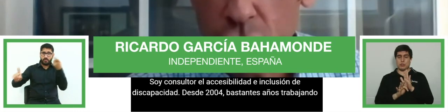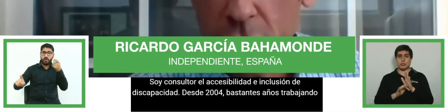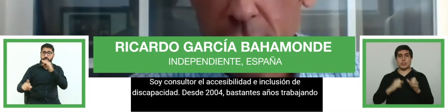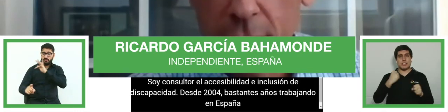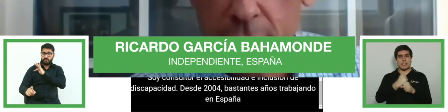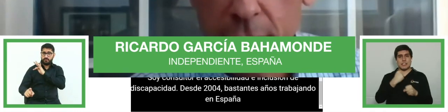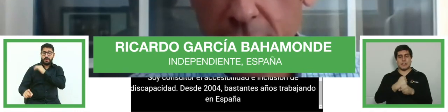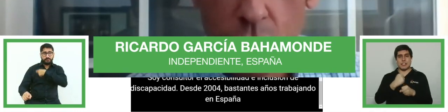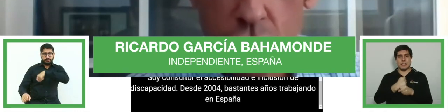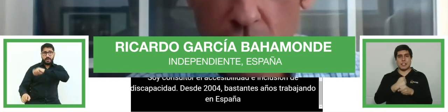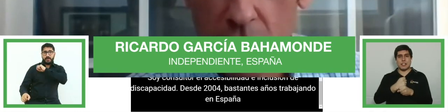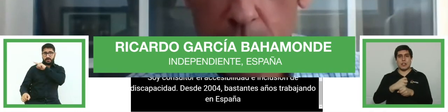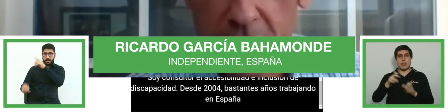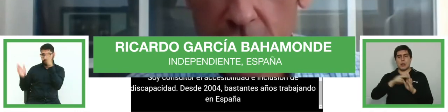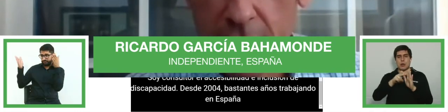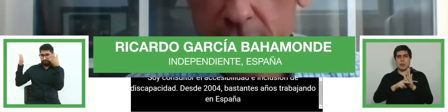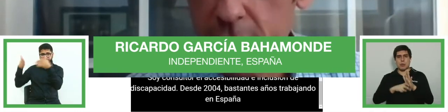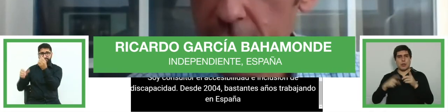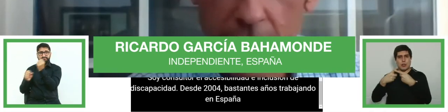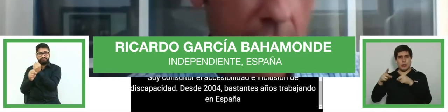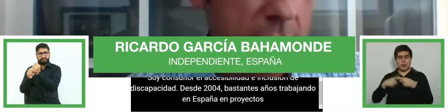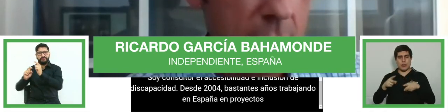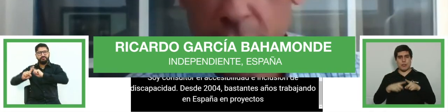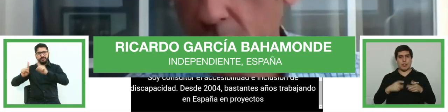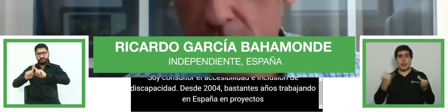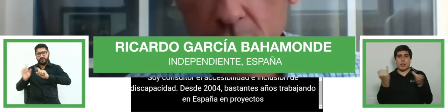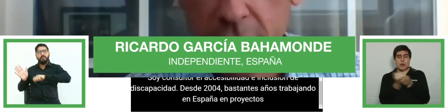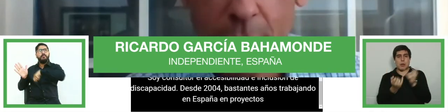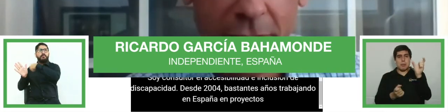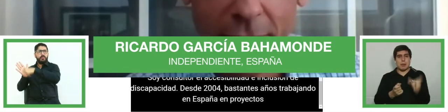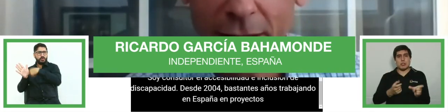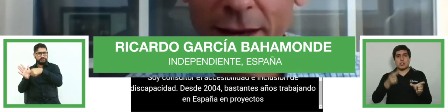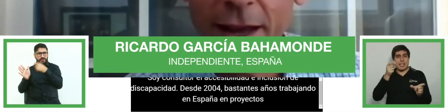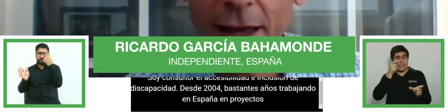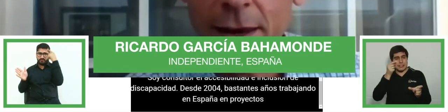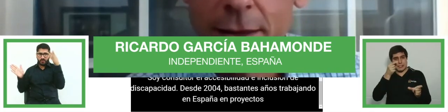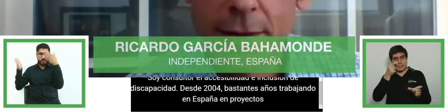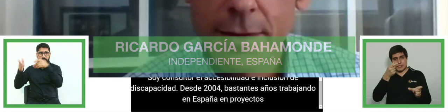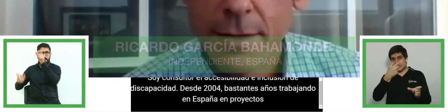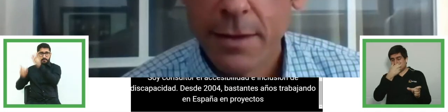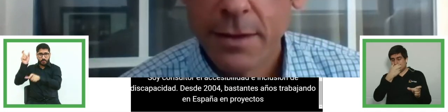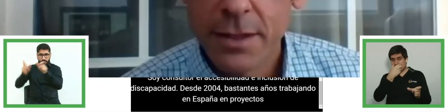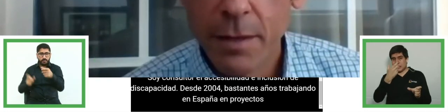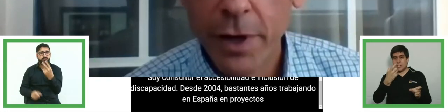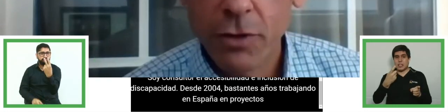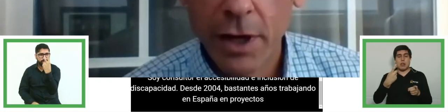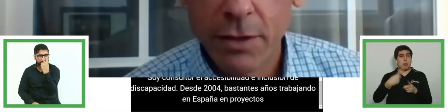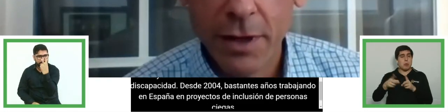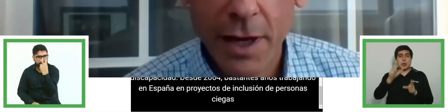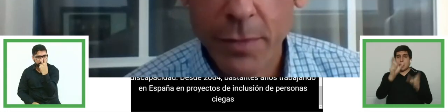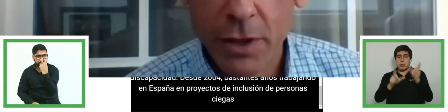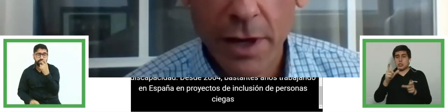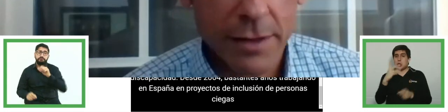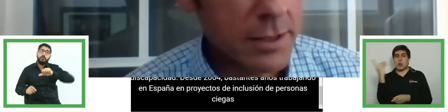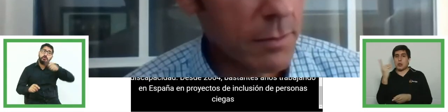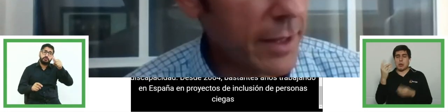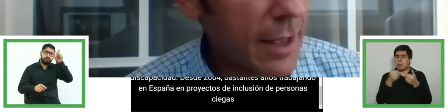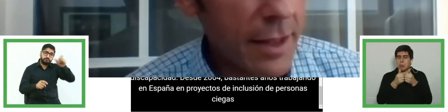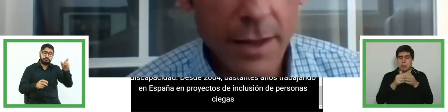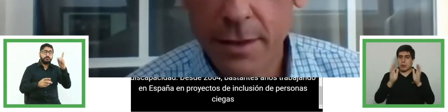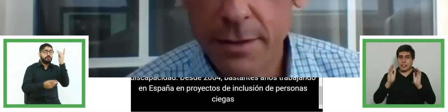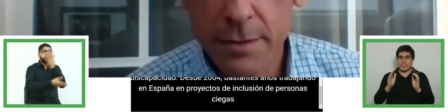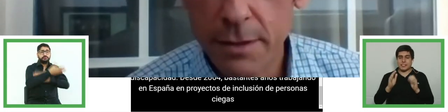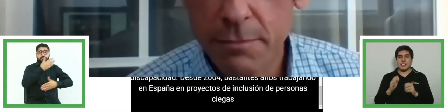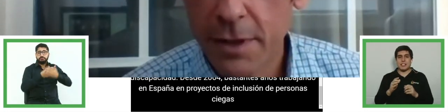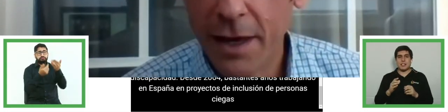projects for people with disabilities in general, blind people, always in the area of accessibility.